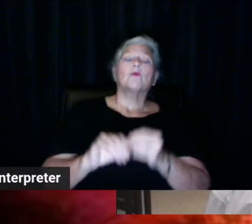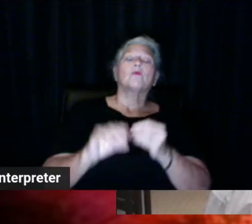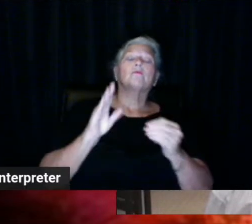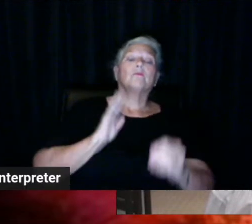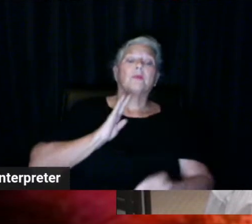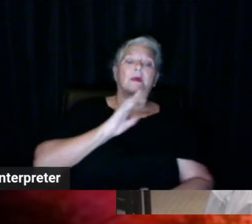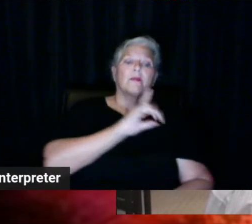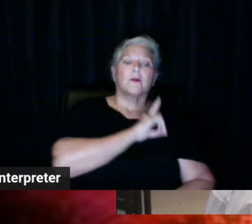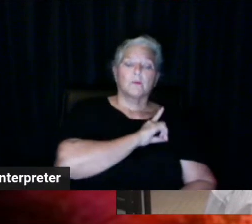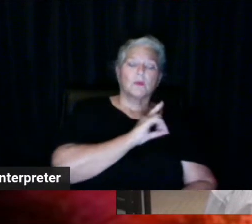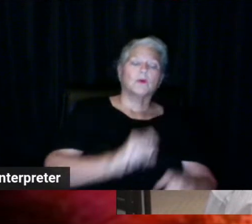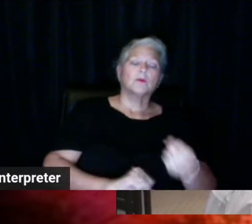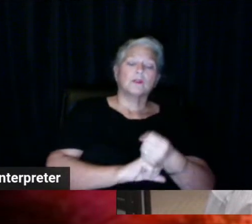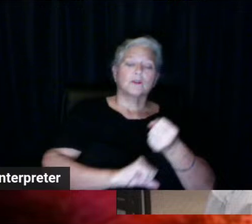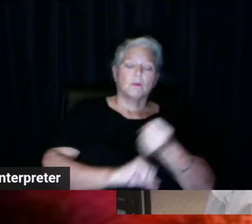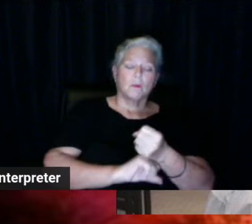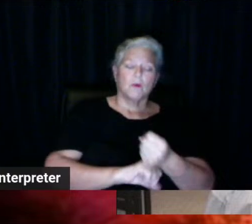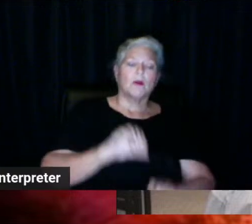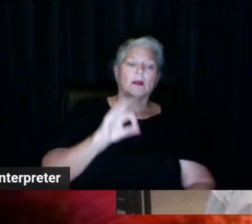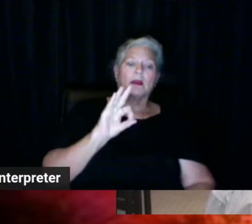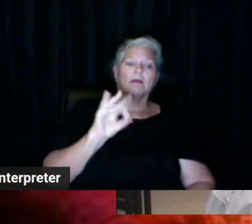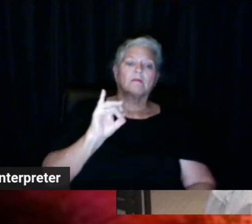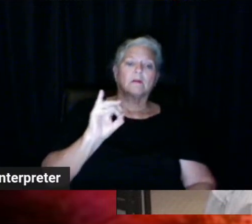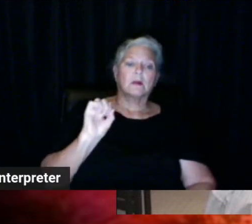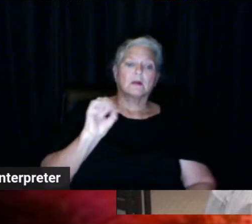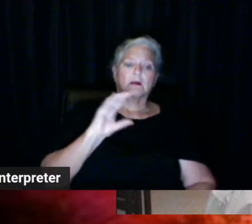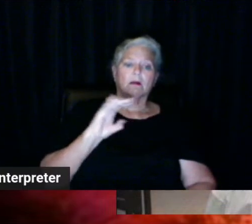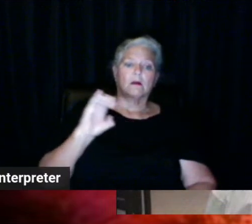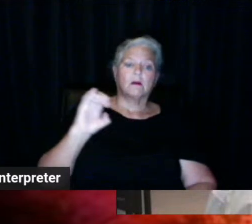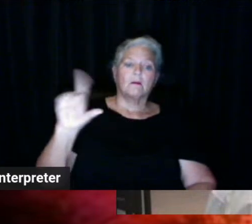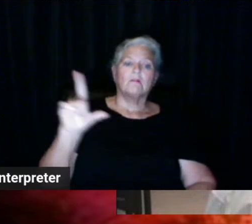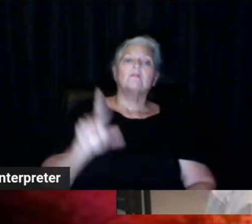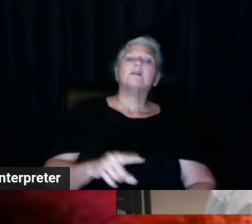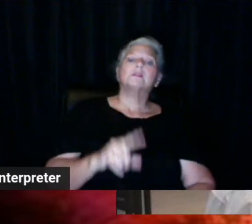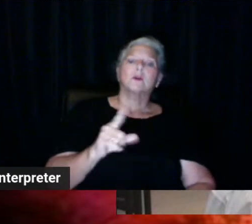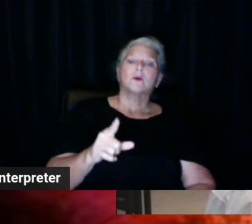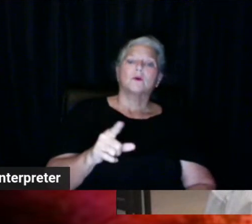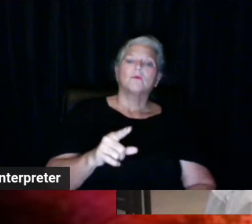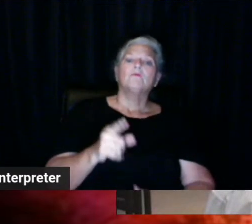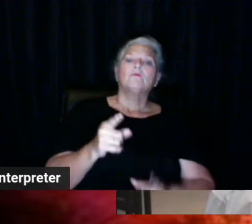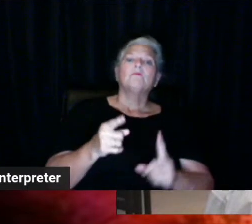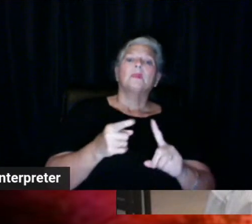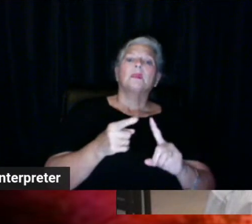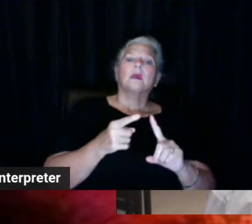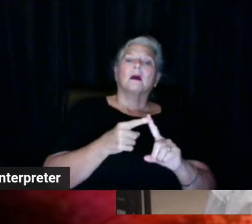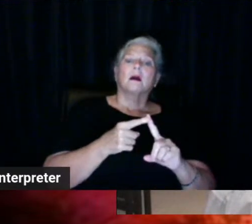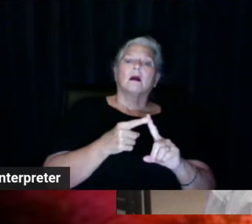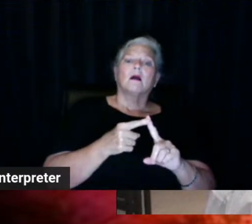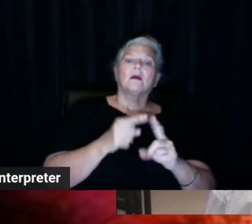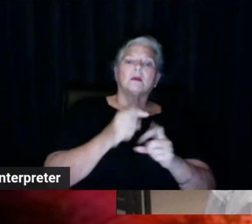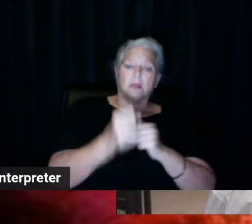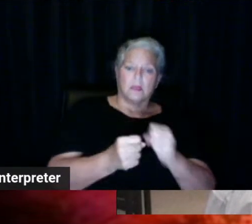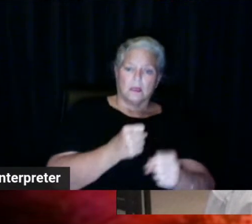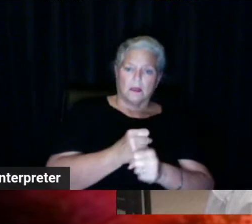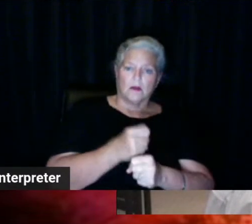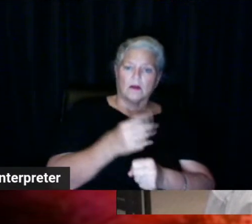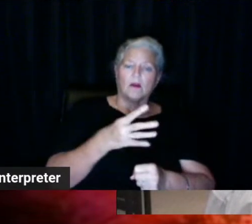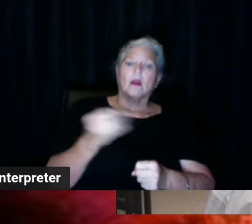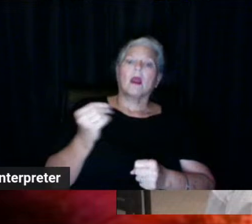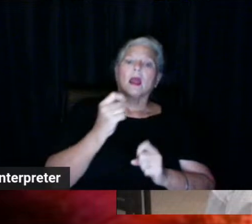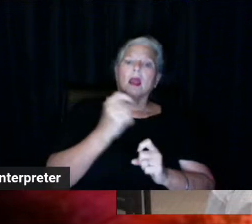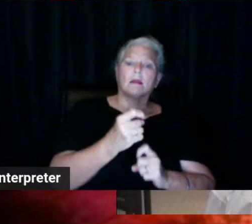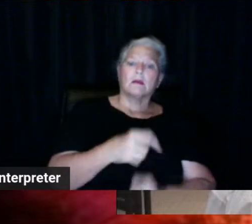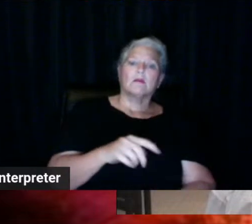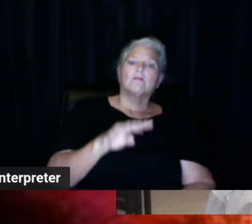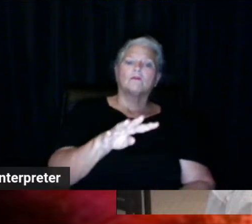fiscal year end 2024 reserve fund transfers for $425,000 for the extraordinary school sped costs